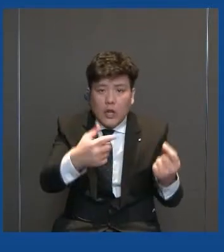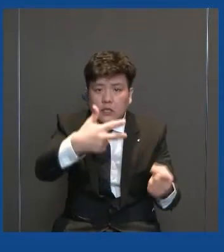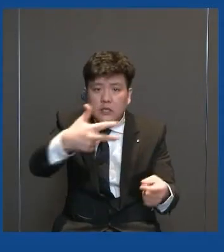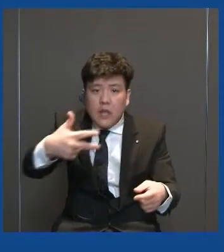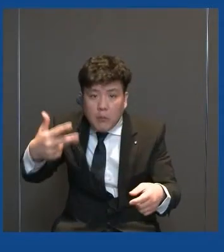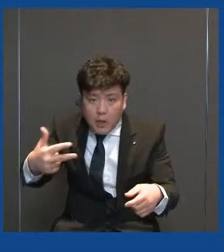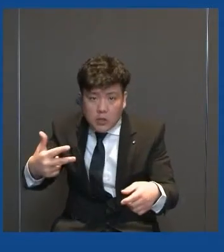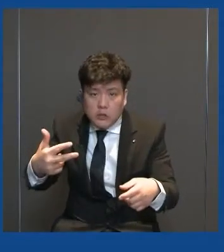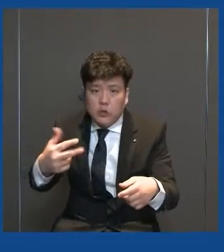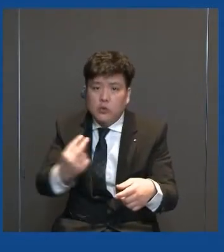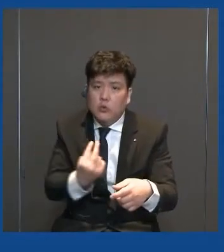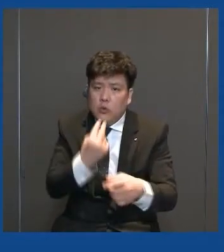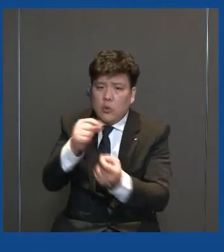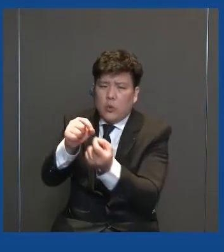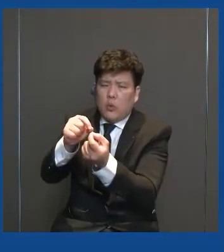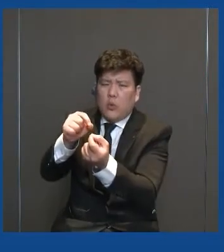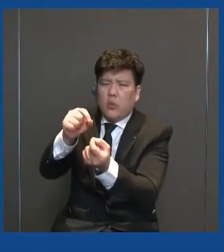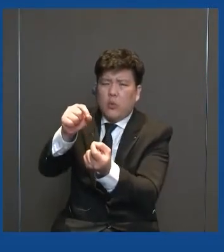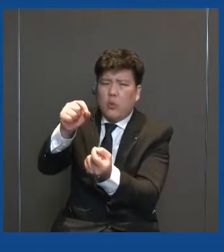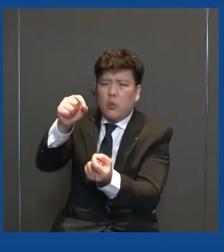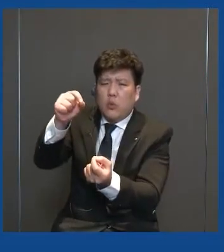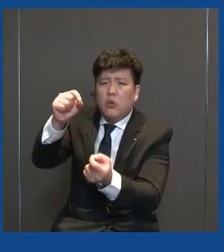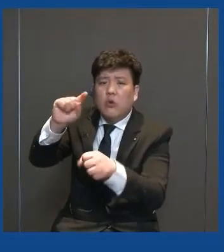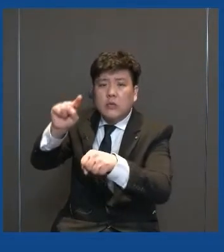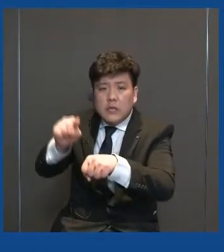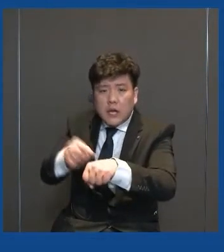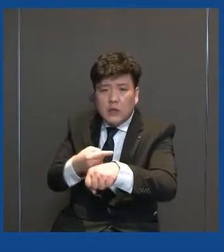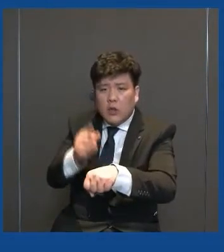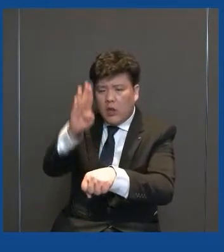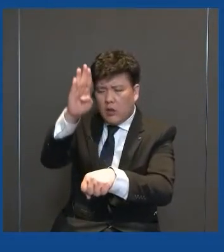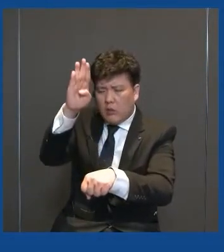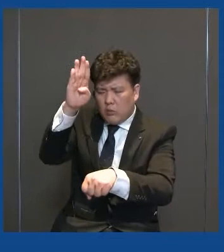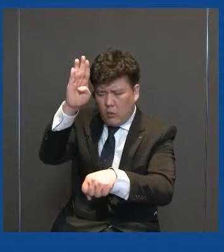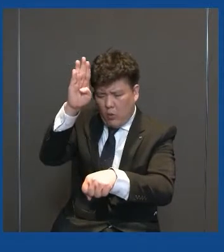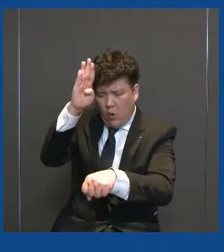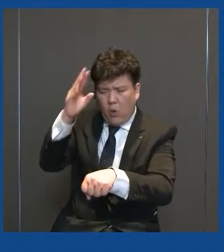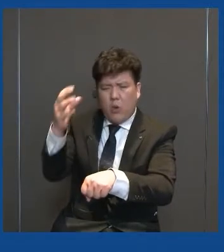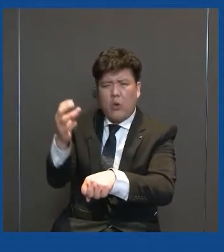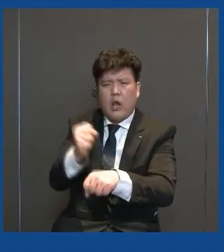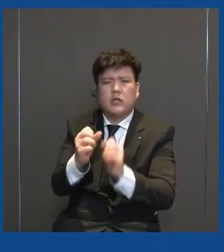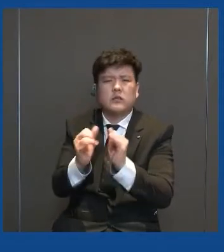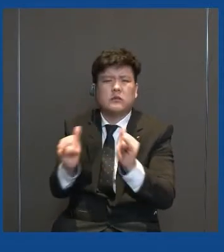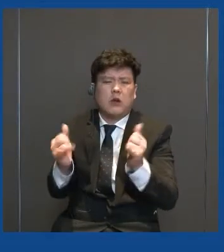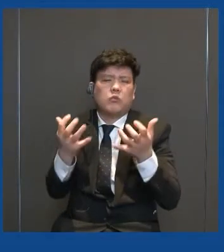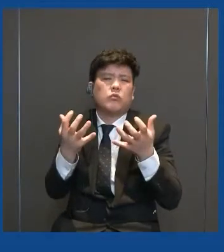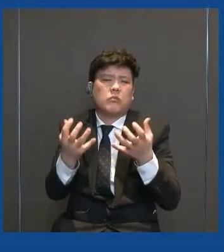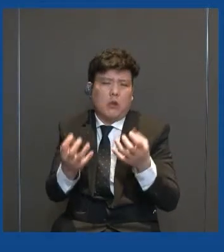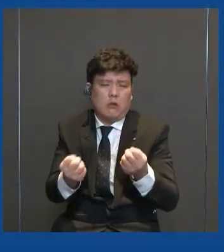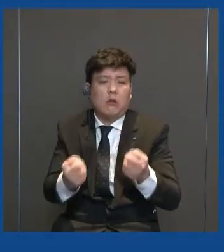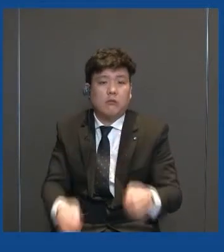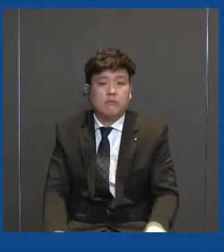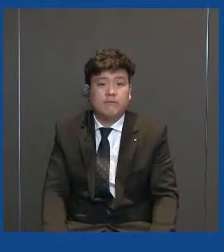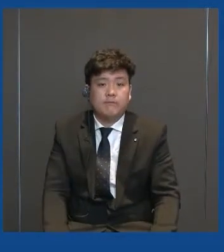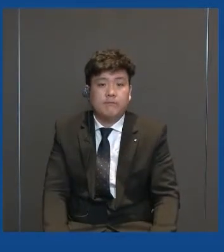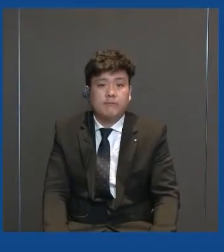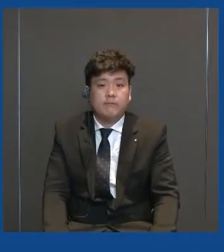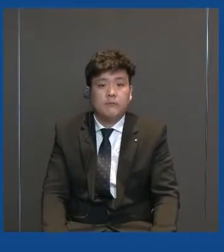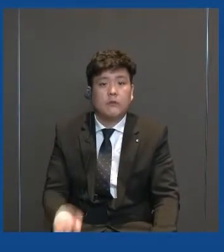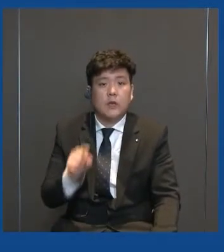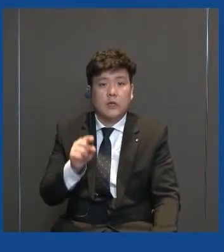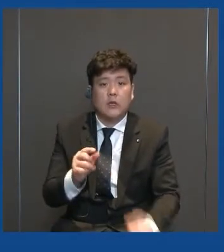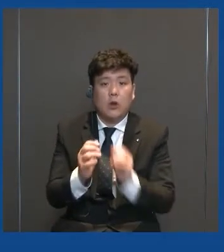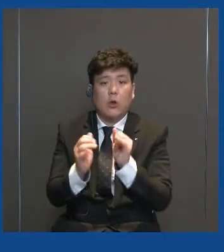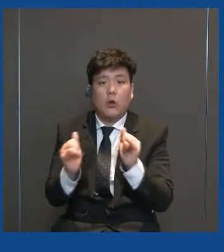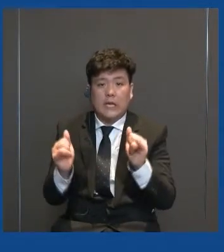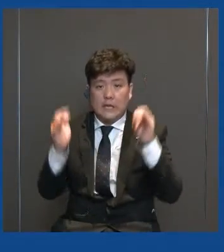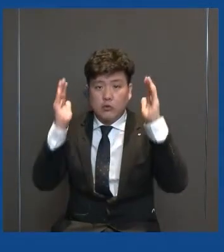diseases, and we see that this demographic change causes certain challenges in